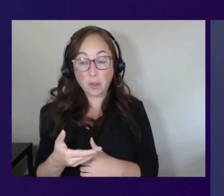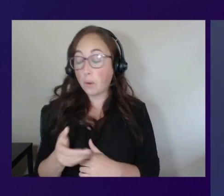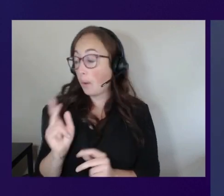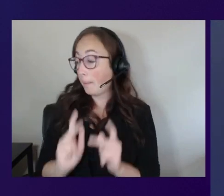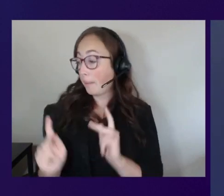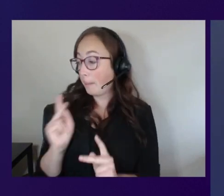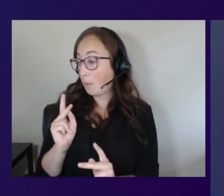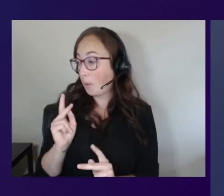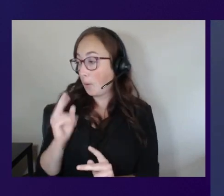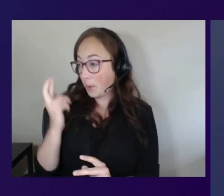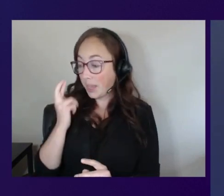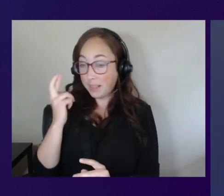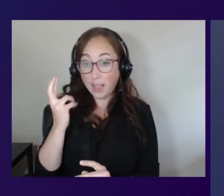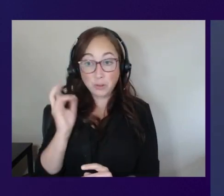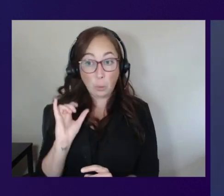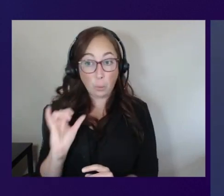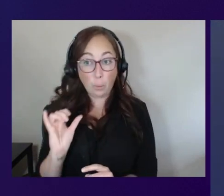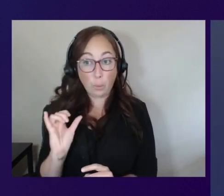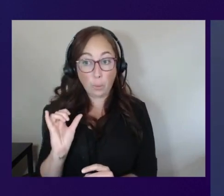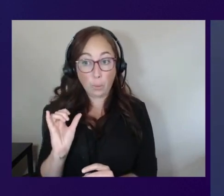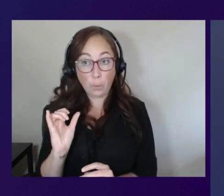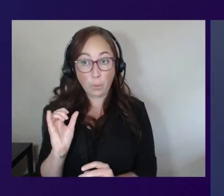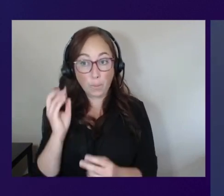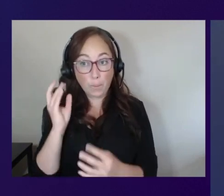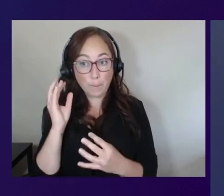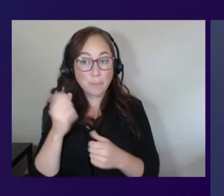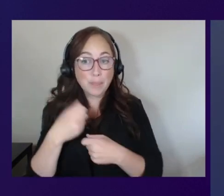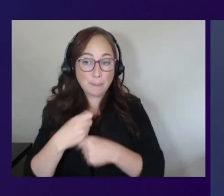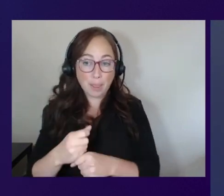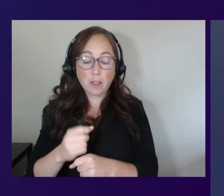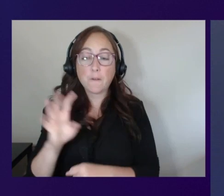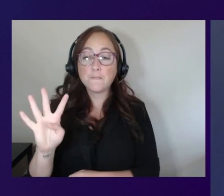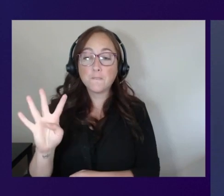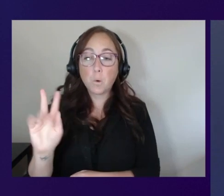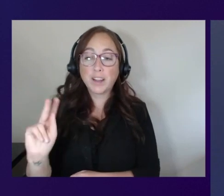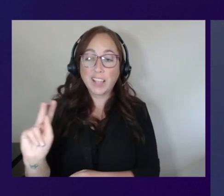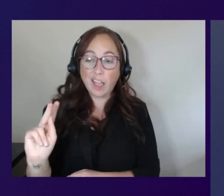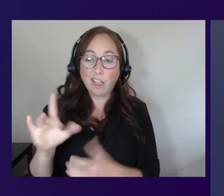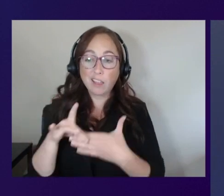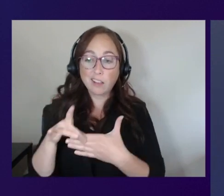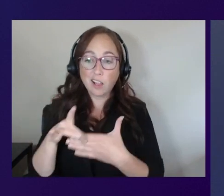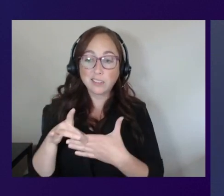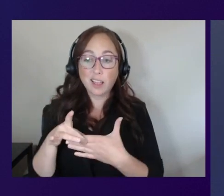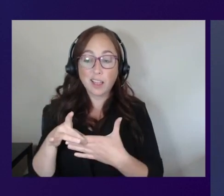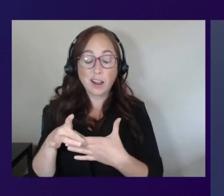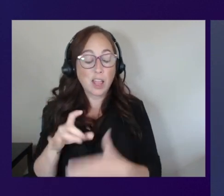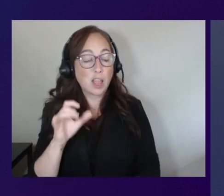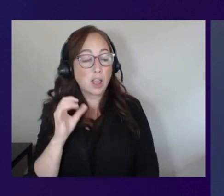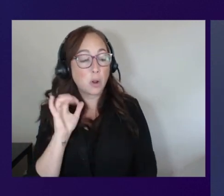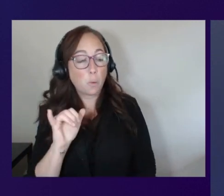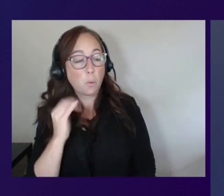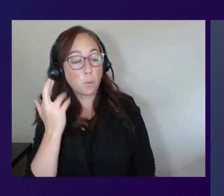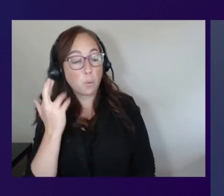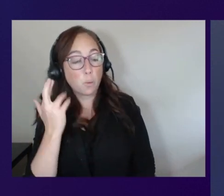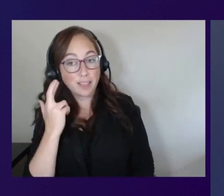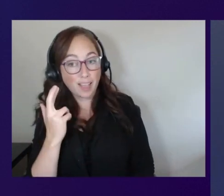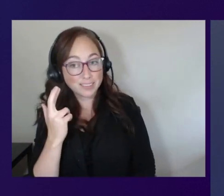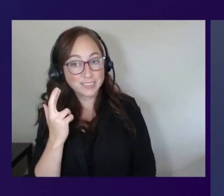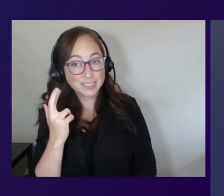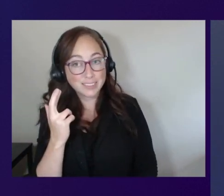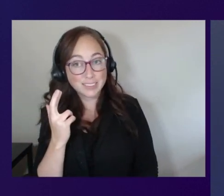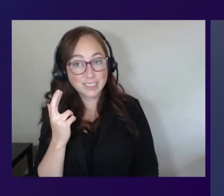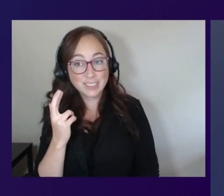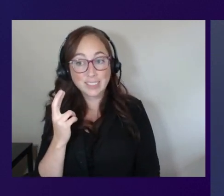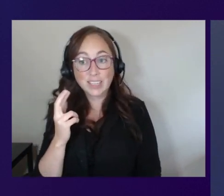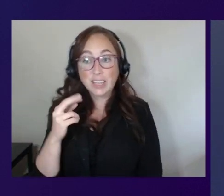realize is they start making 4K content and then realize that your ingrown